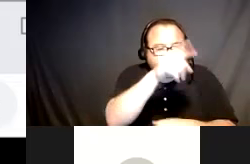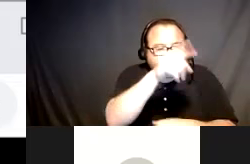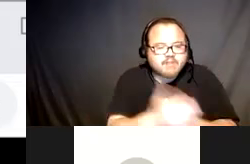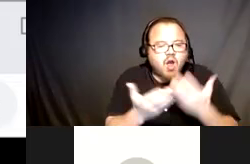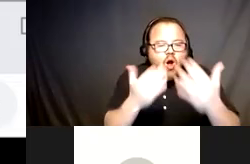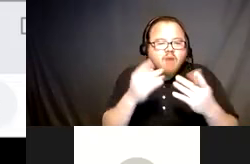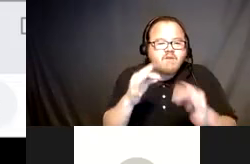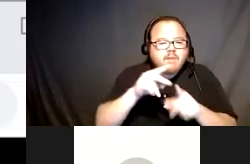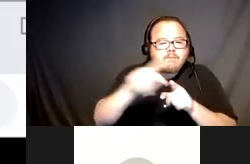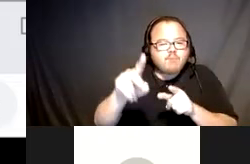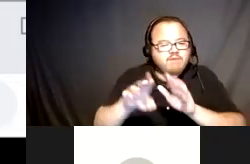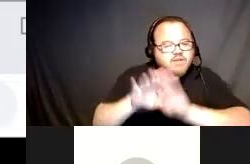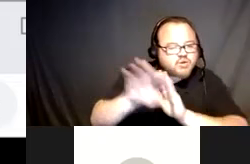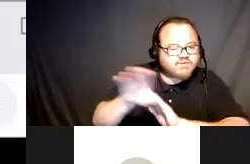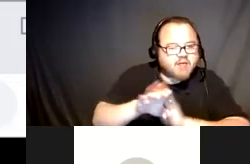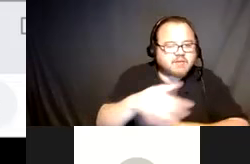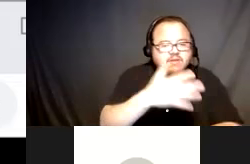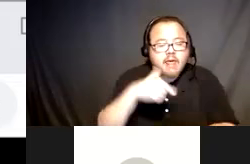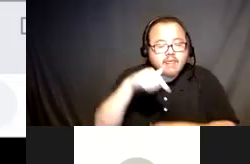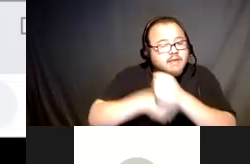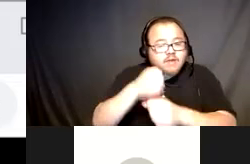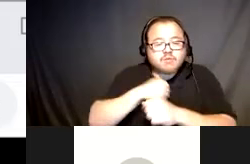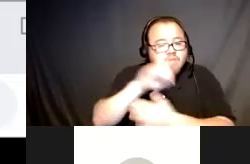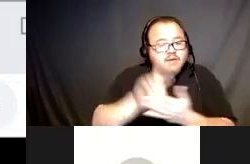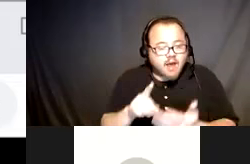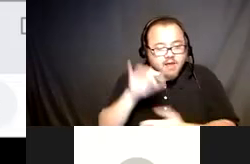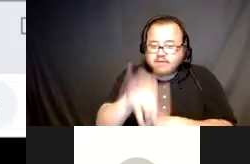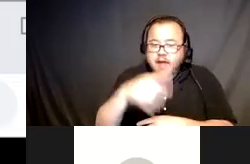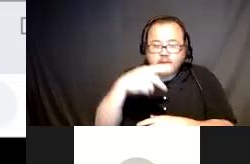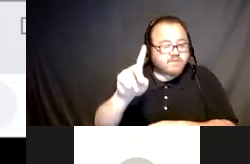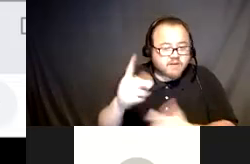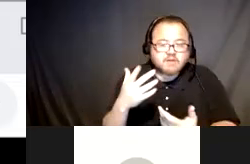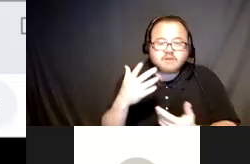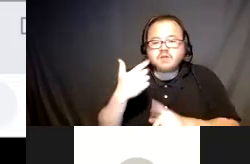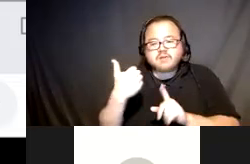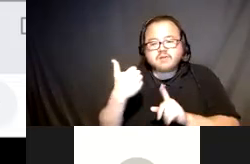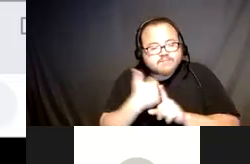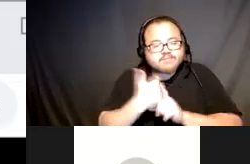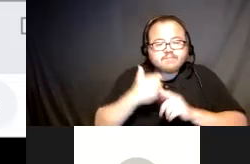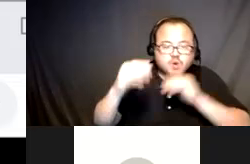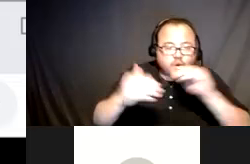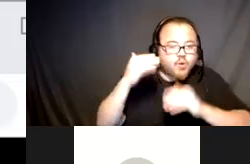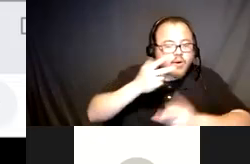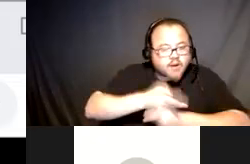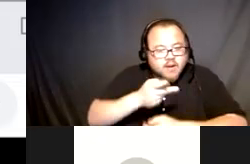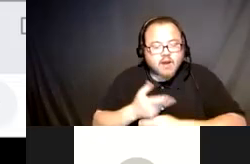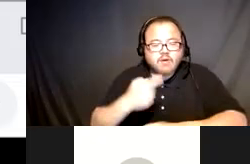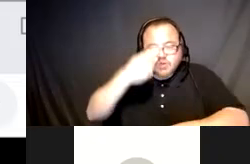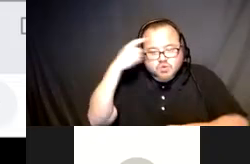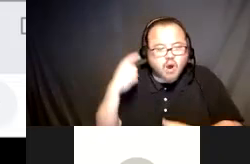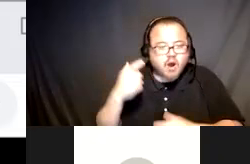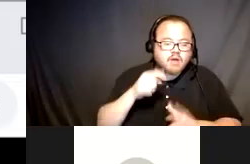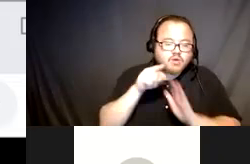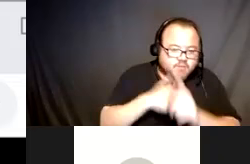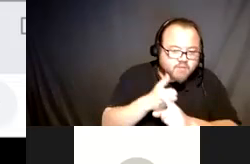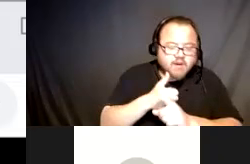slide. This year, we designed a professional development that addressed adult self-care, suicide prevention, and trauma-informed